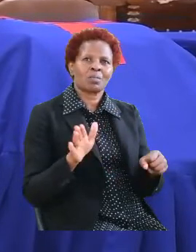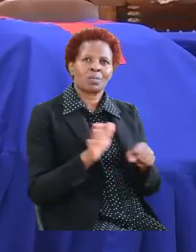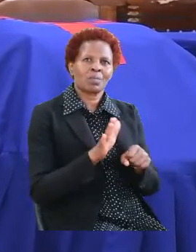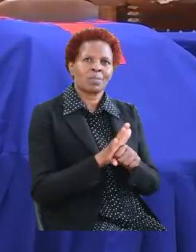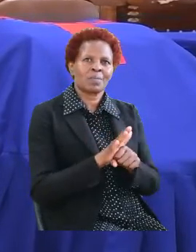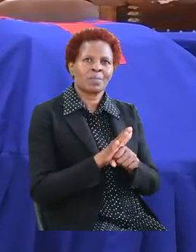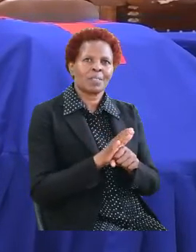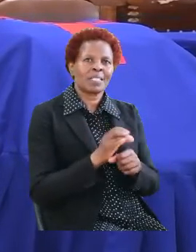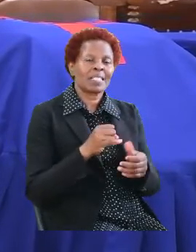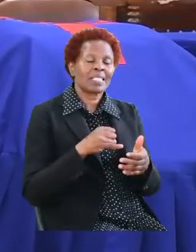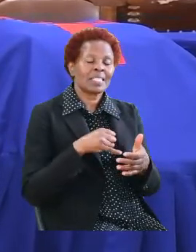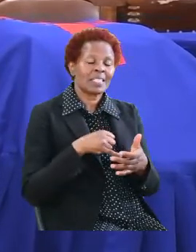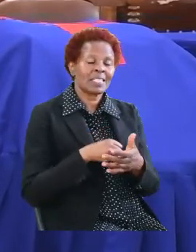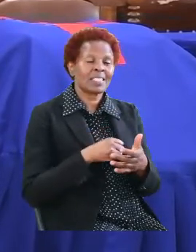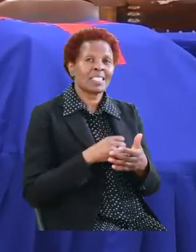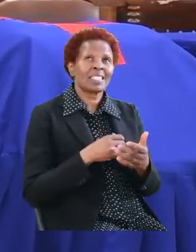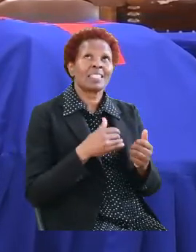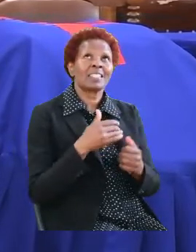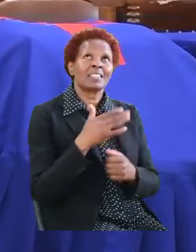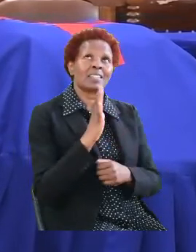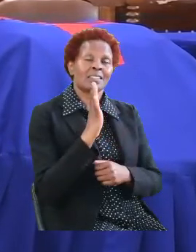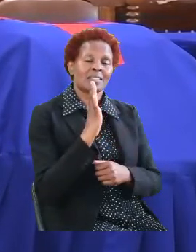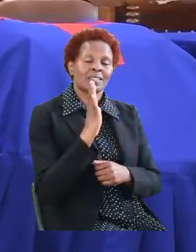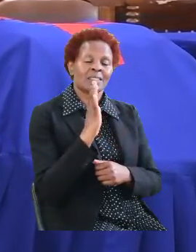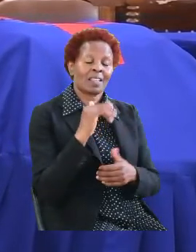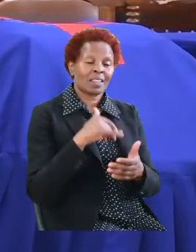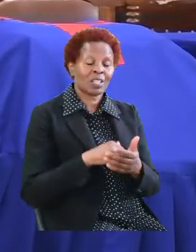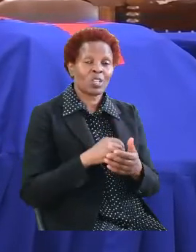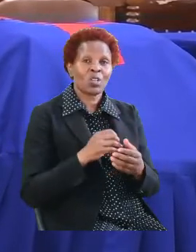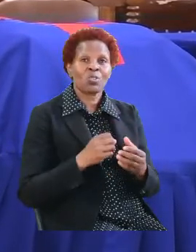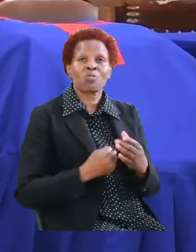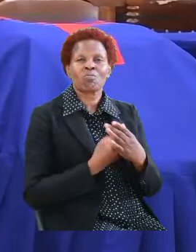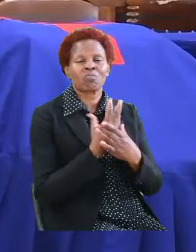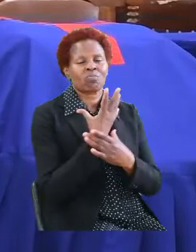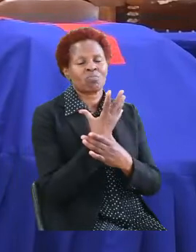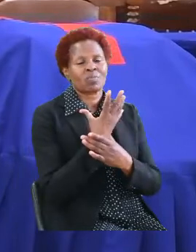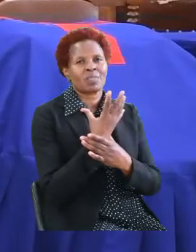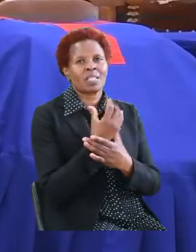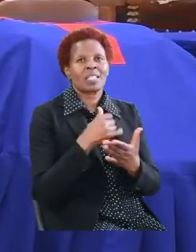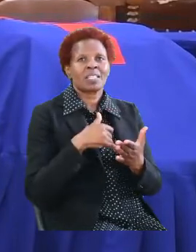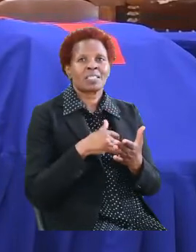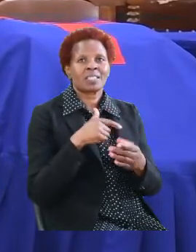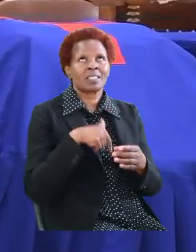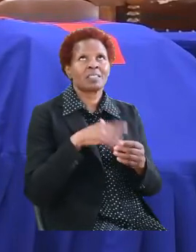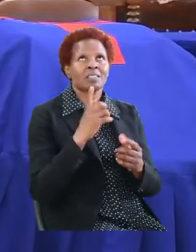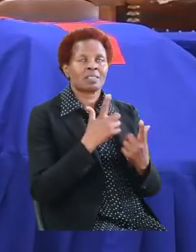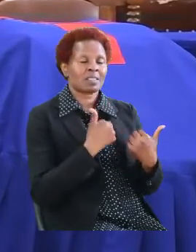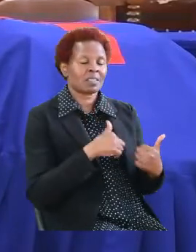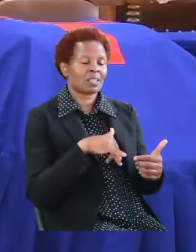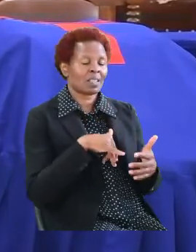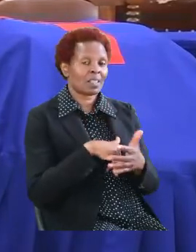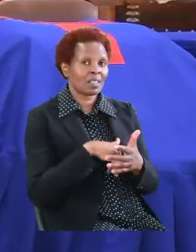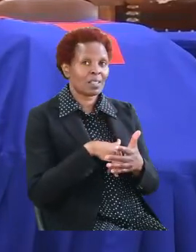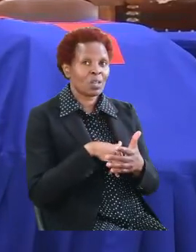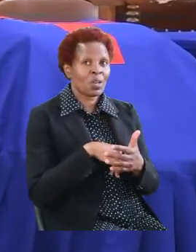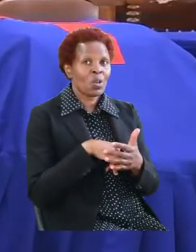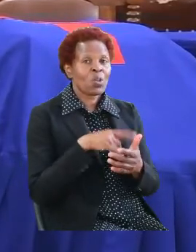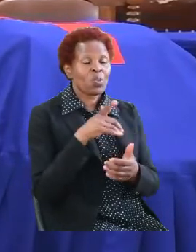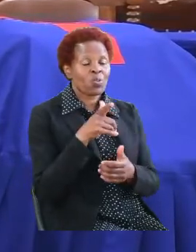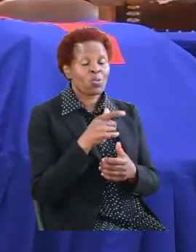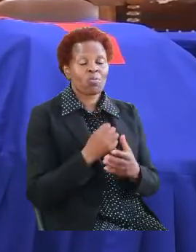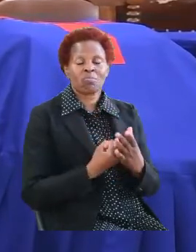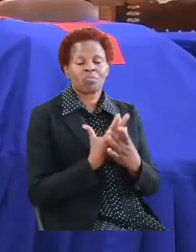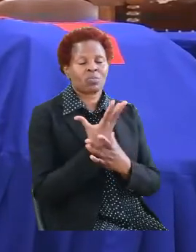in his heart that we prosper. It is in the heart of the Lord that you prosper. And so he